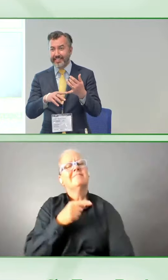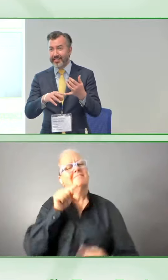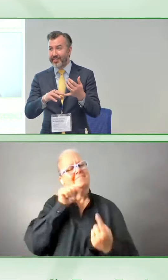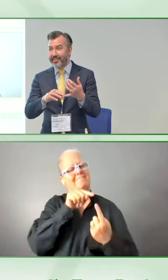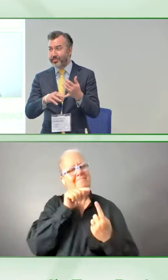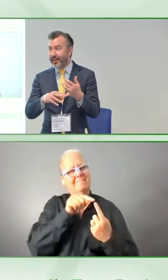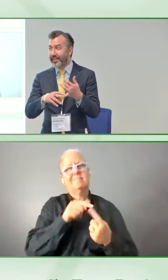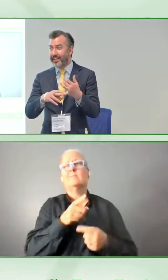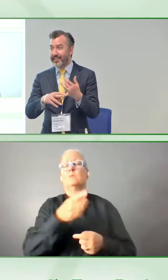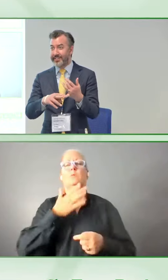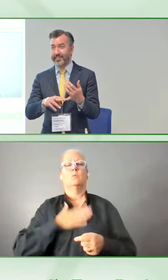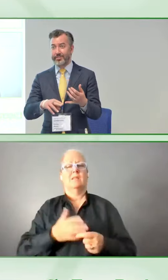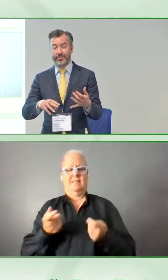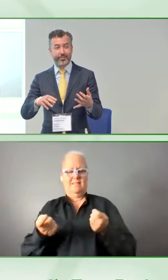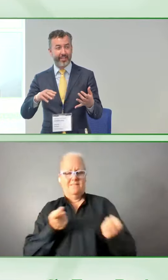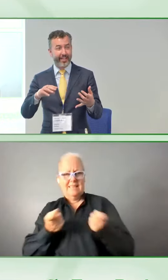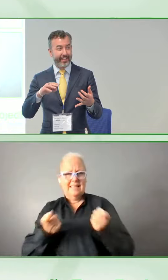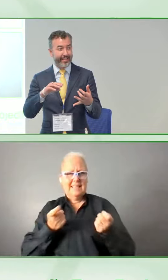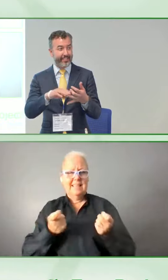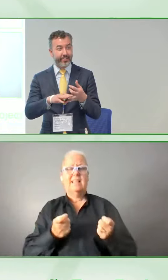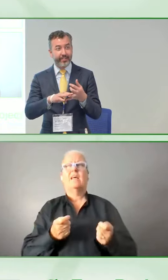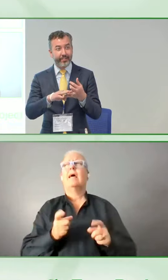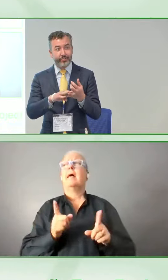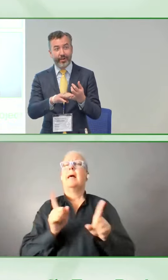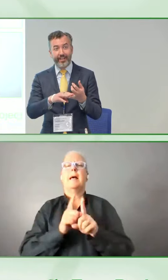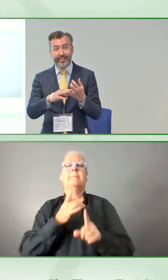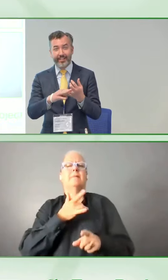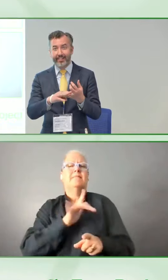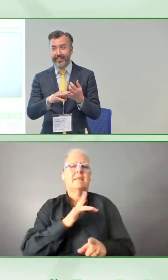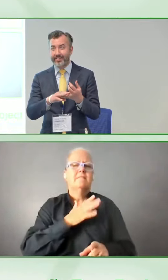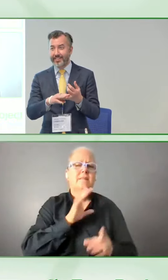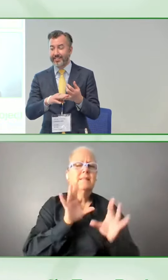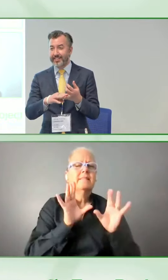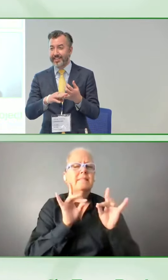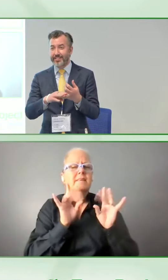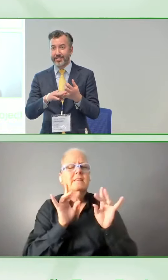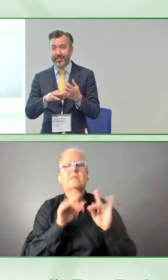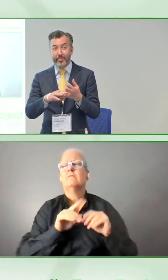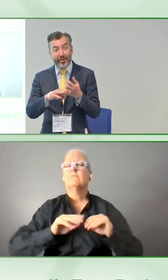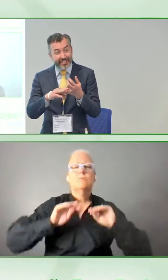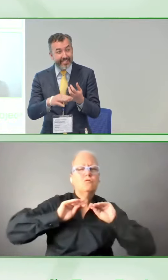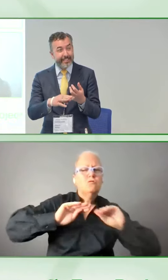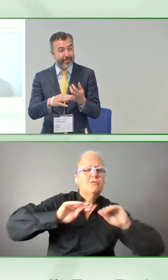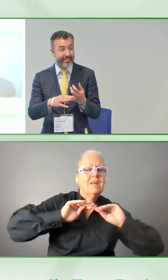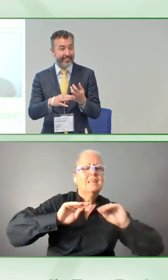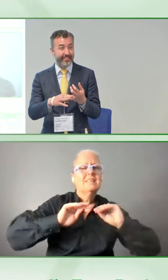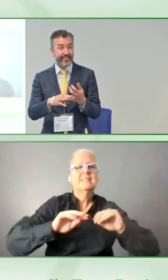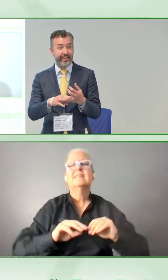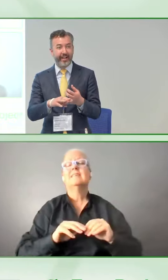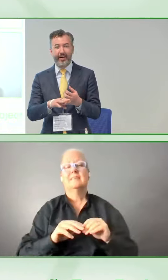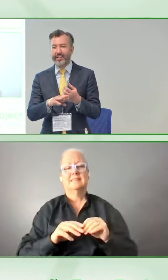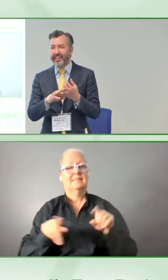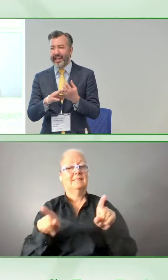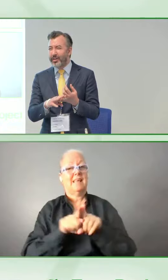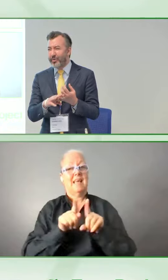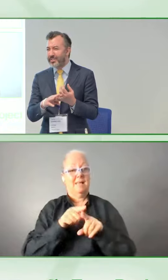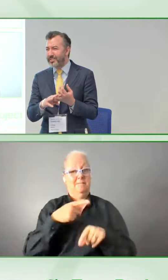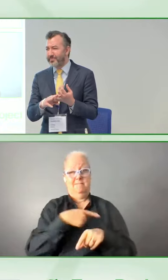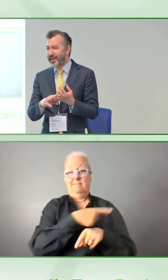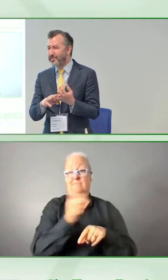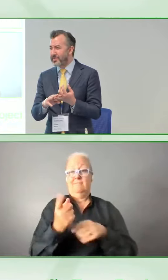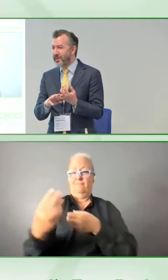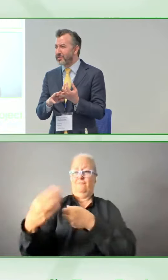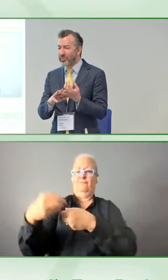facilitator sensitivity and training in these issues. That's the training and sensitization of the participants.